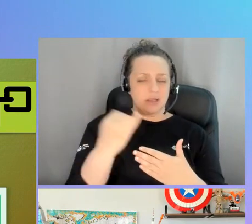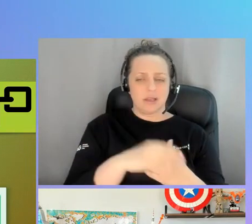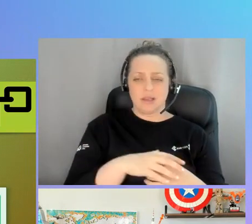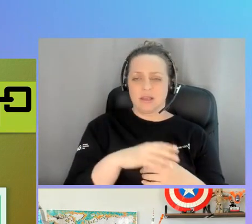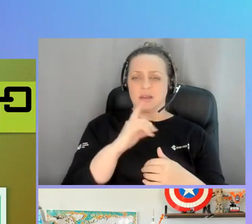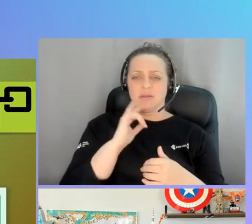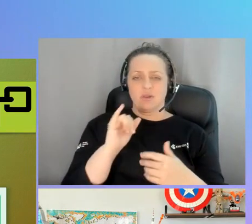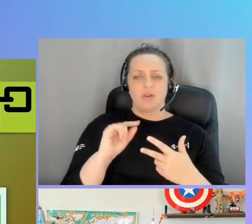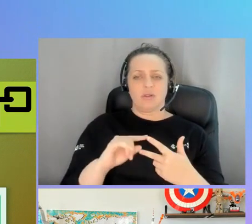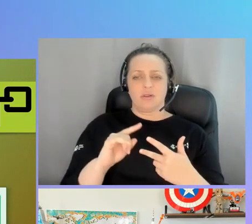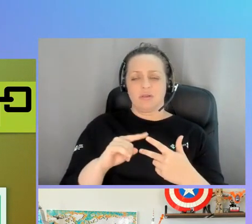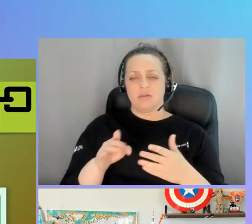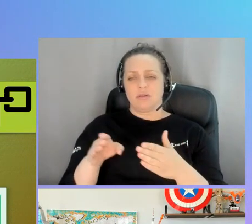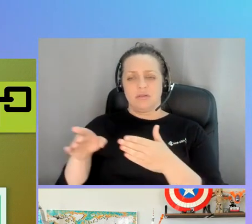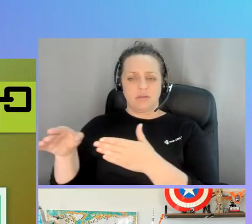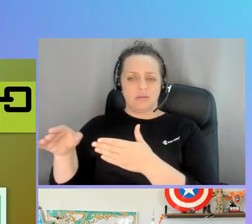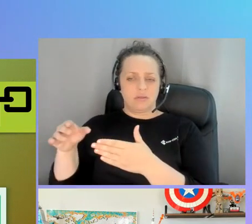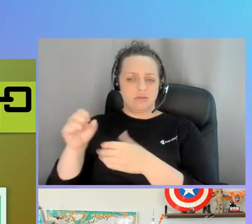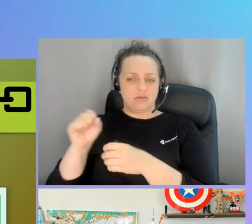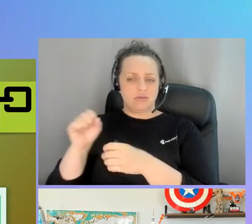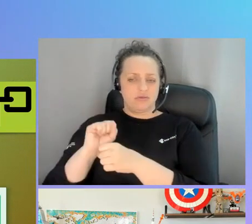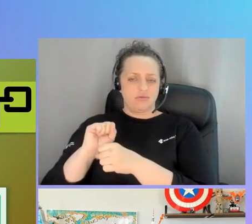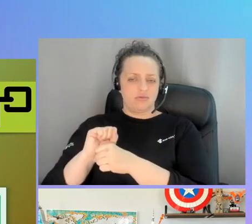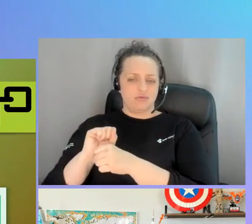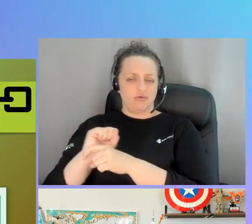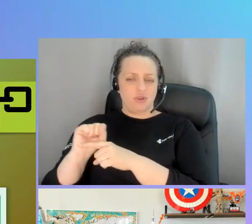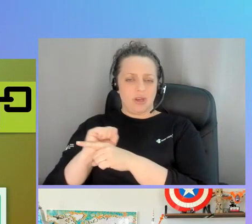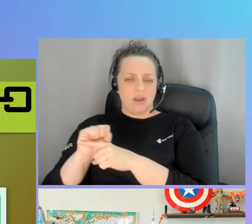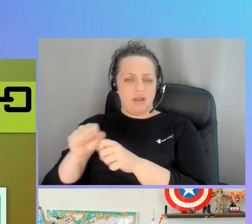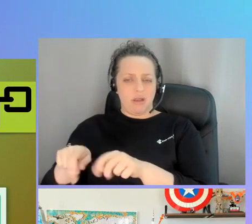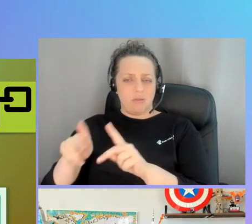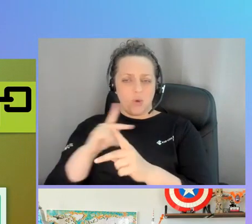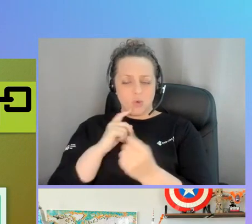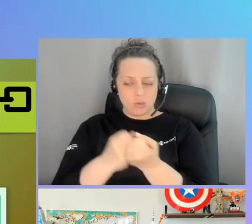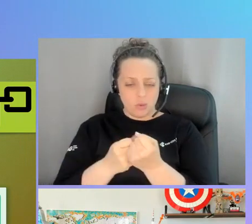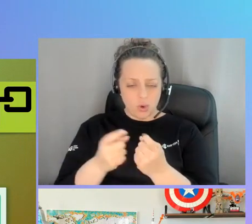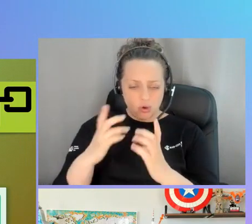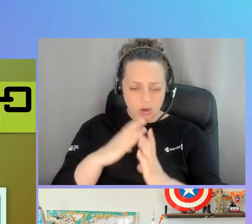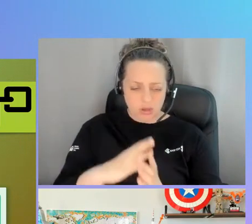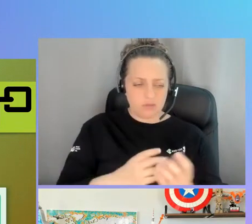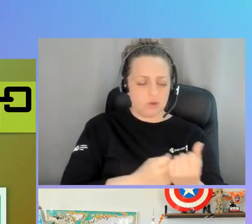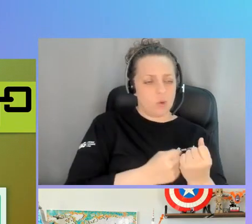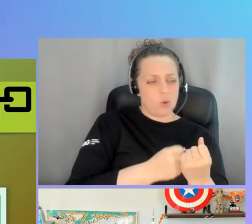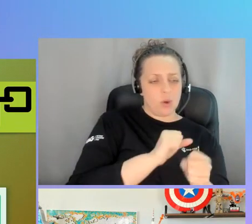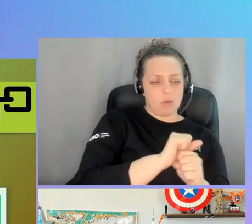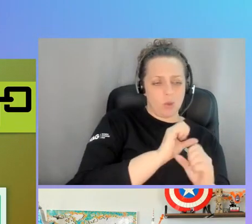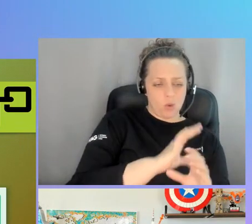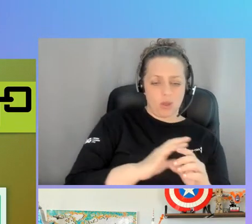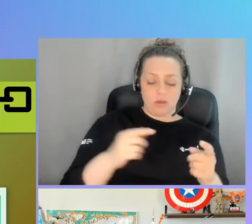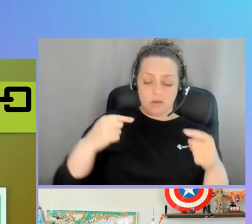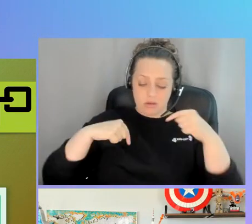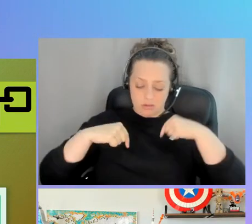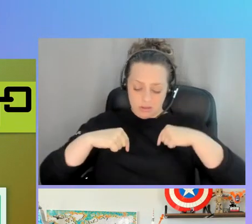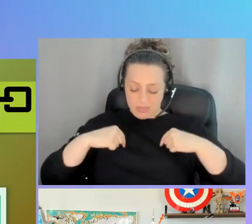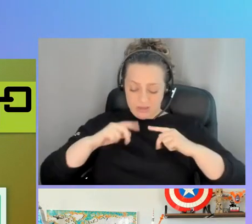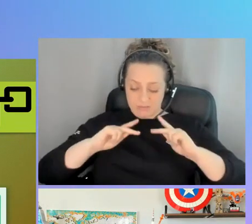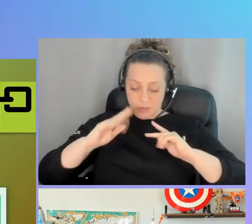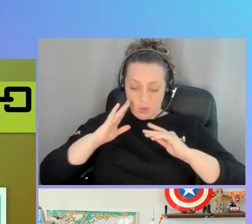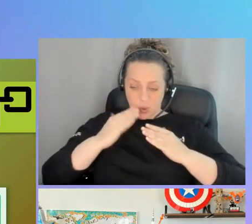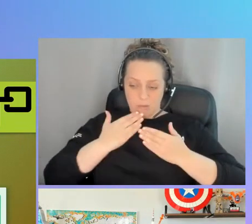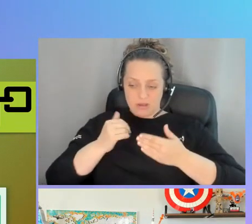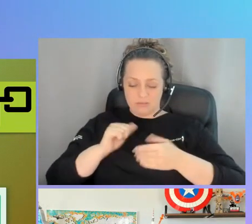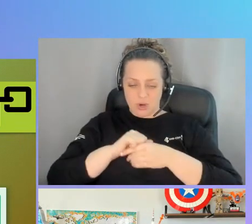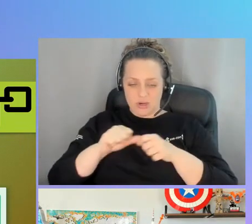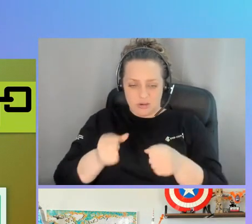training opportunity, right? Who's supporting your customers? Who's supporting your employees? And do they know best practices on how